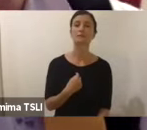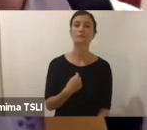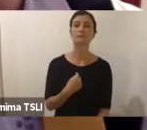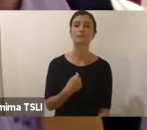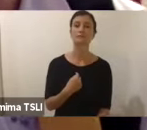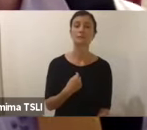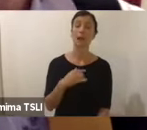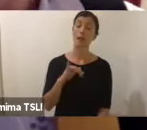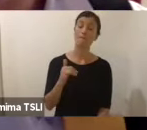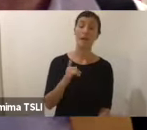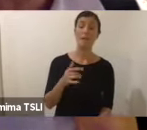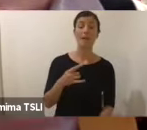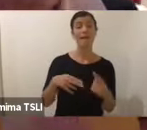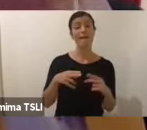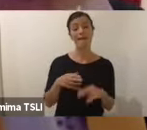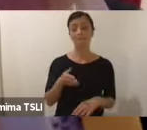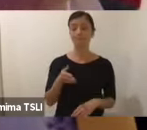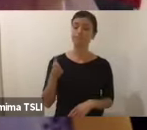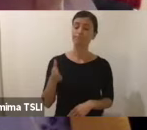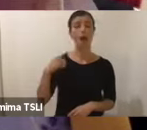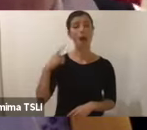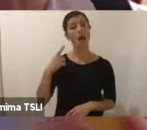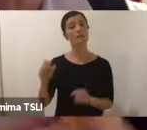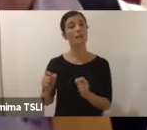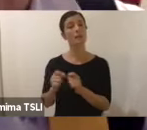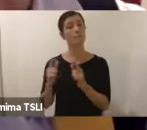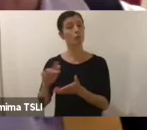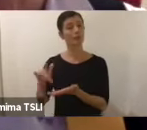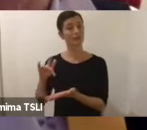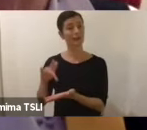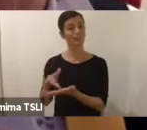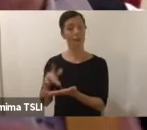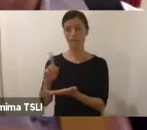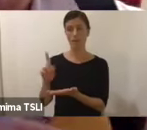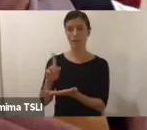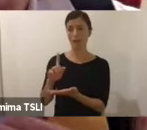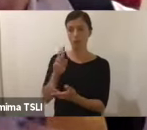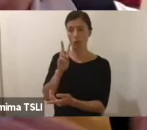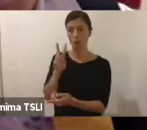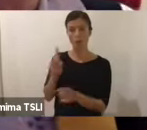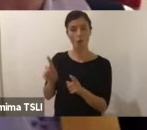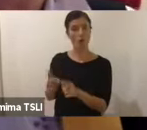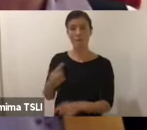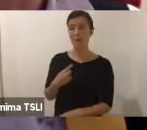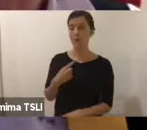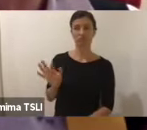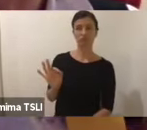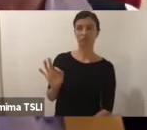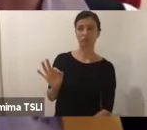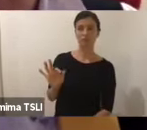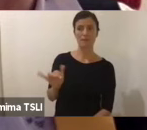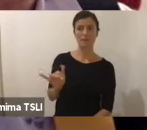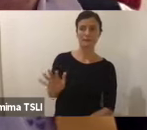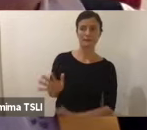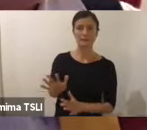buddhist center in london so i'm very grateful for that and it also makes me aware of the absence of that when